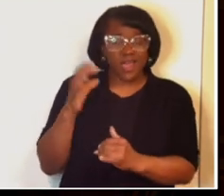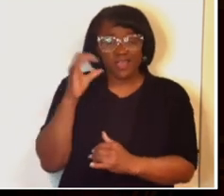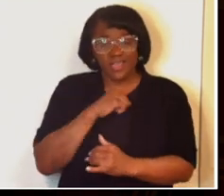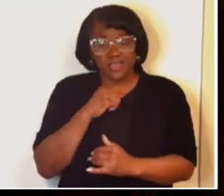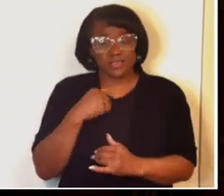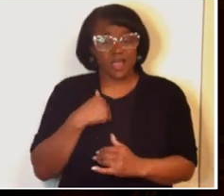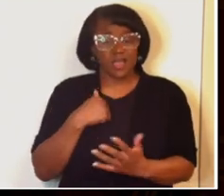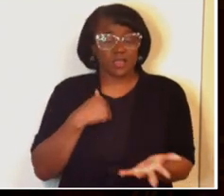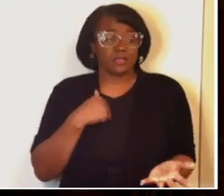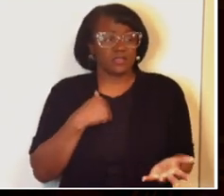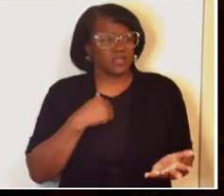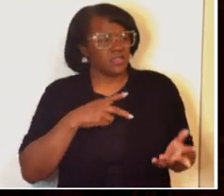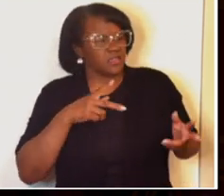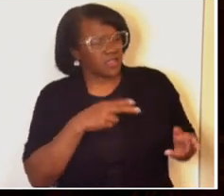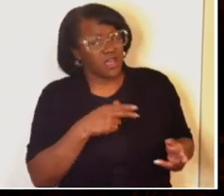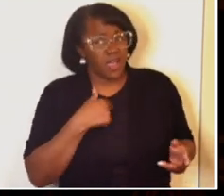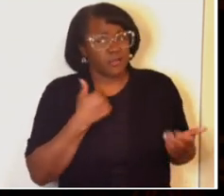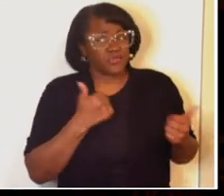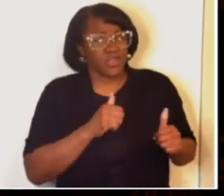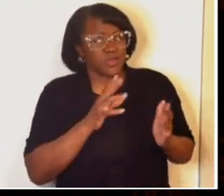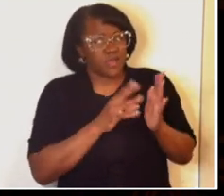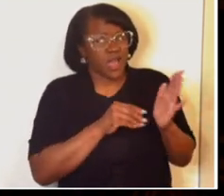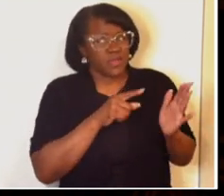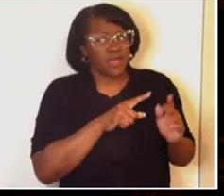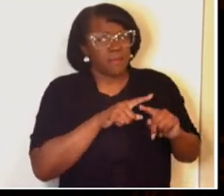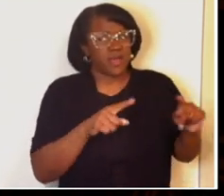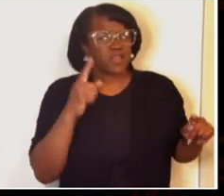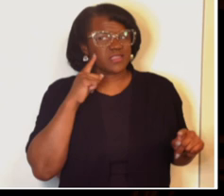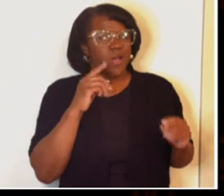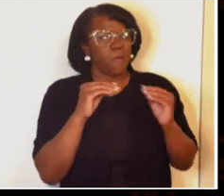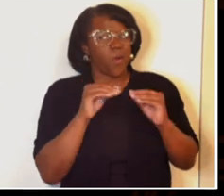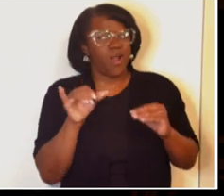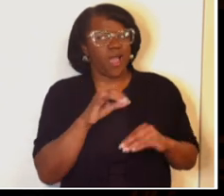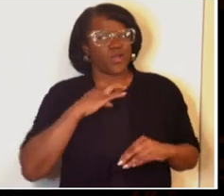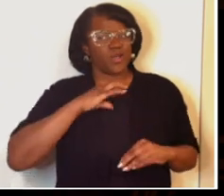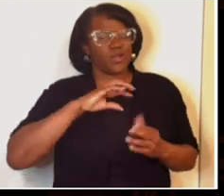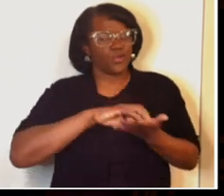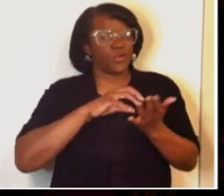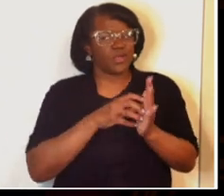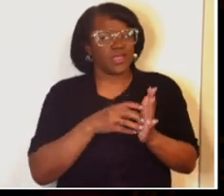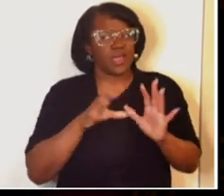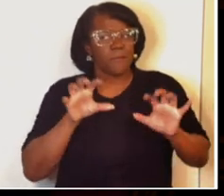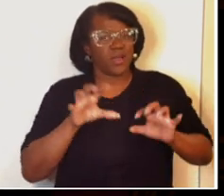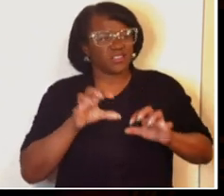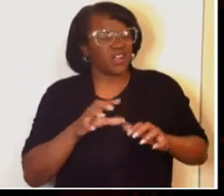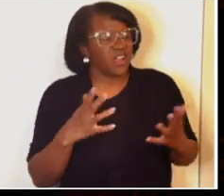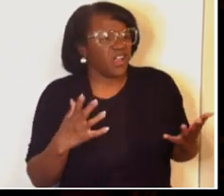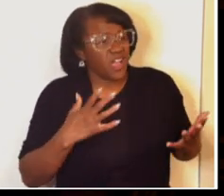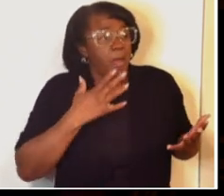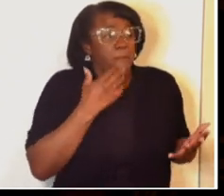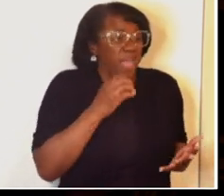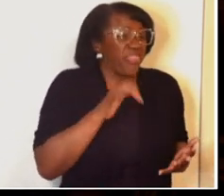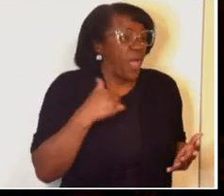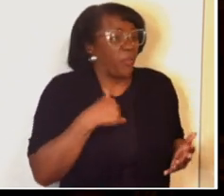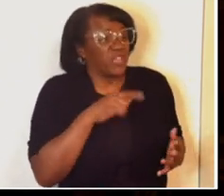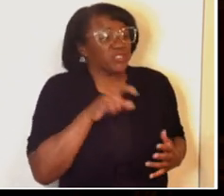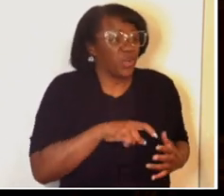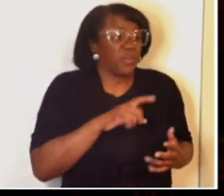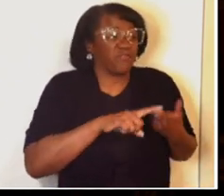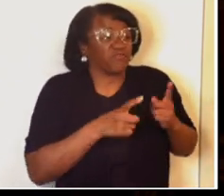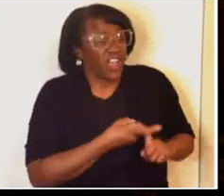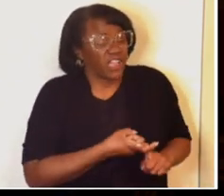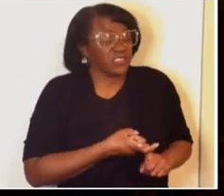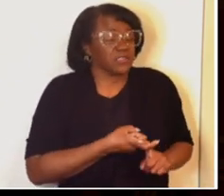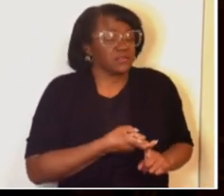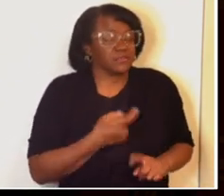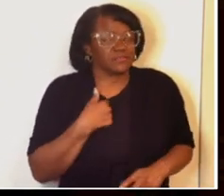imitate his voice, but sounding more like Cookie Monster. It's best that we just be friends. I got a chuckle out of him, so I kept